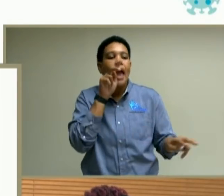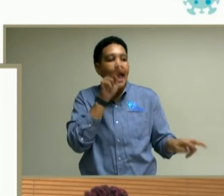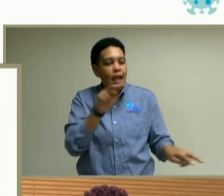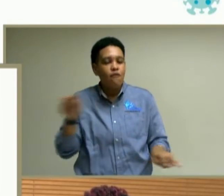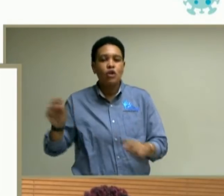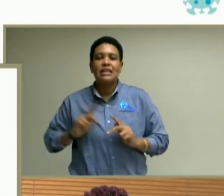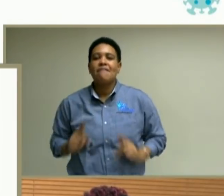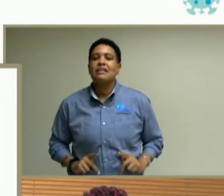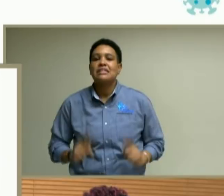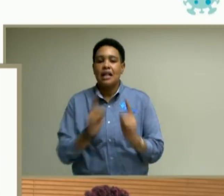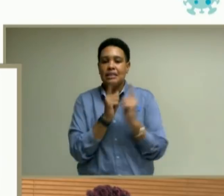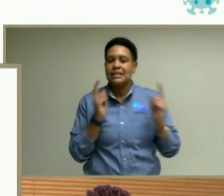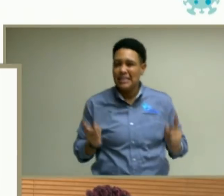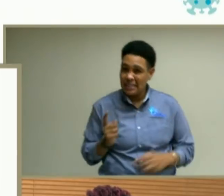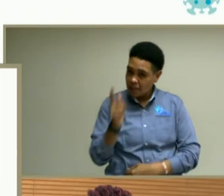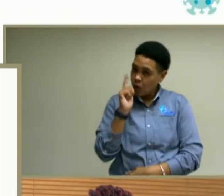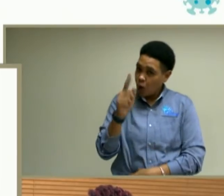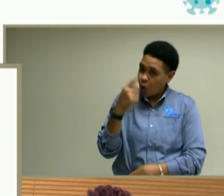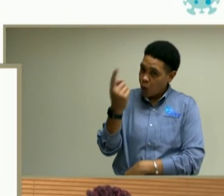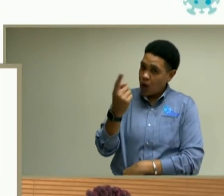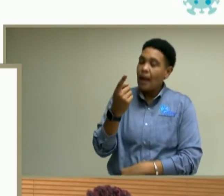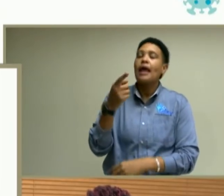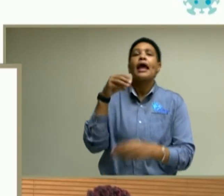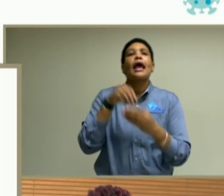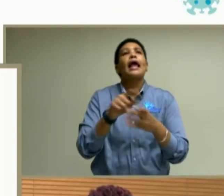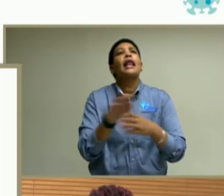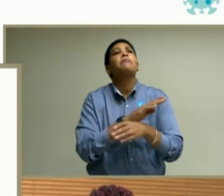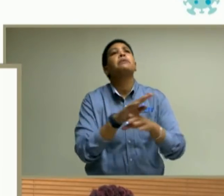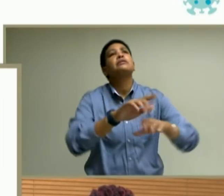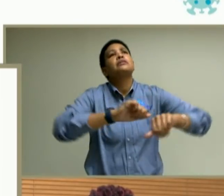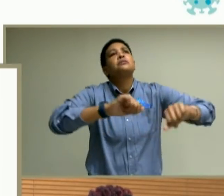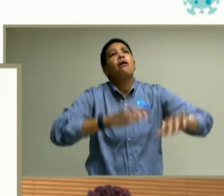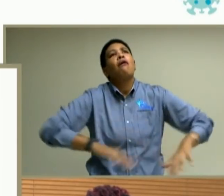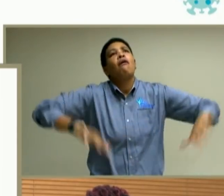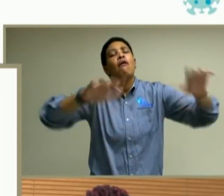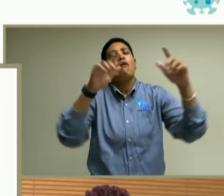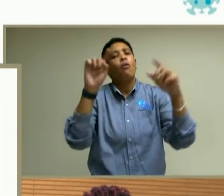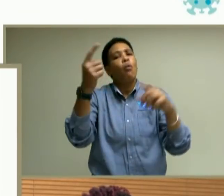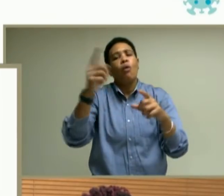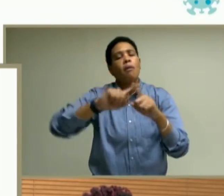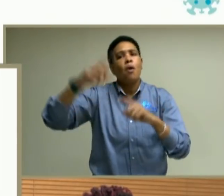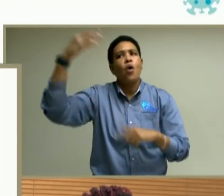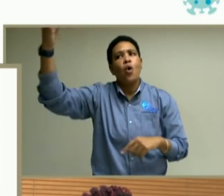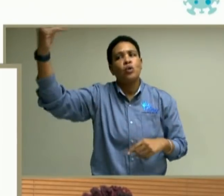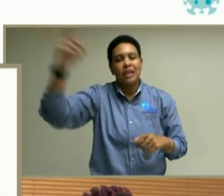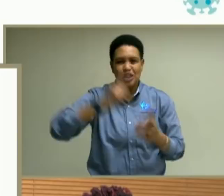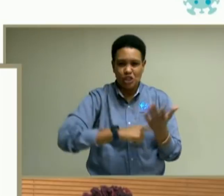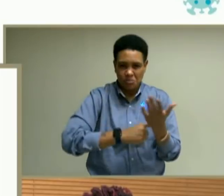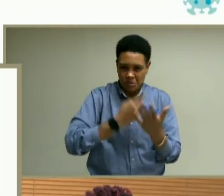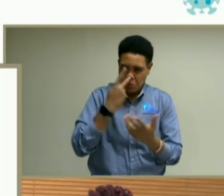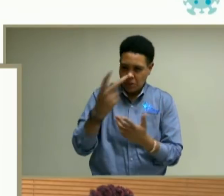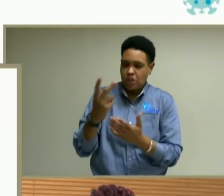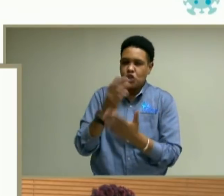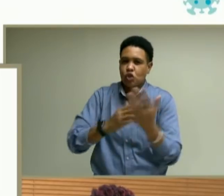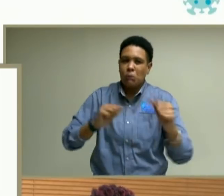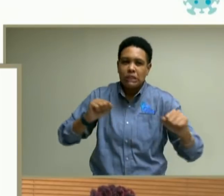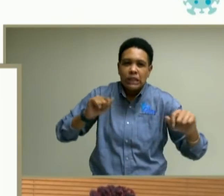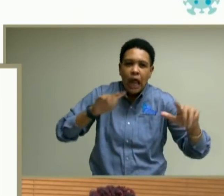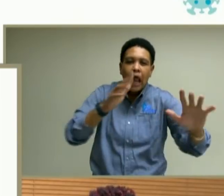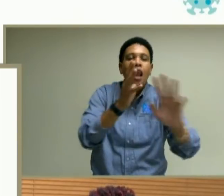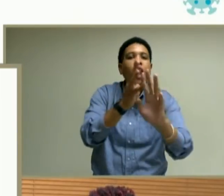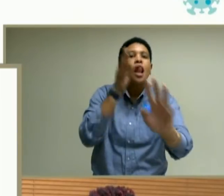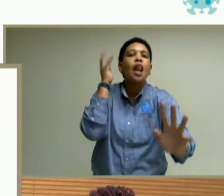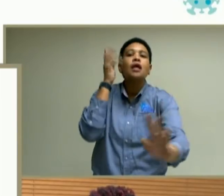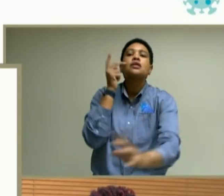physical distancing, not only within the business space itself, but outside. Sometimes we can see those very crowded long